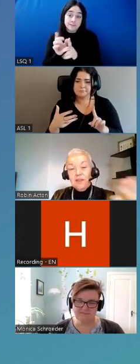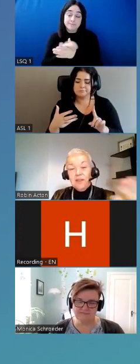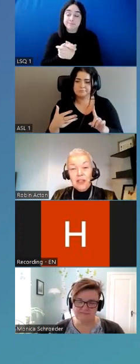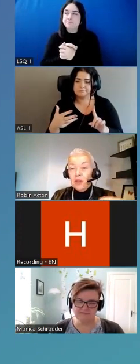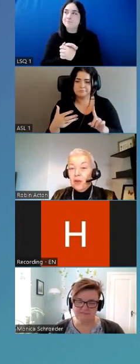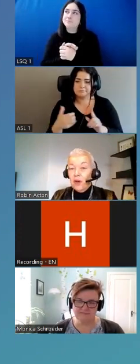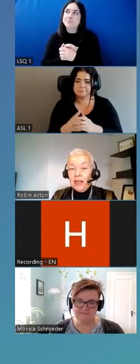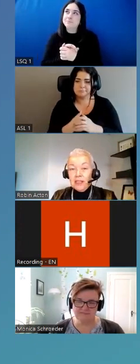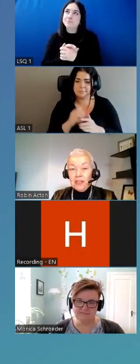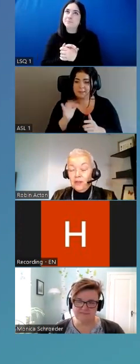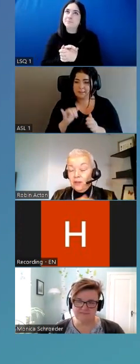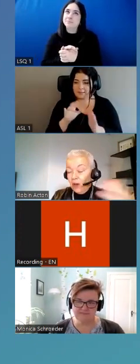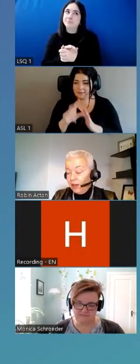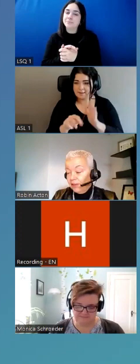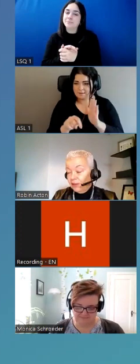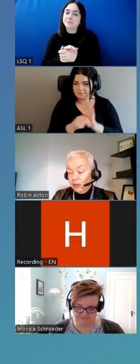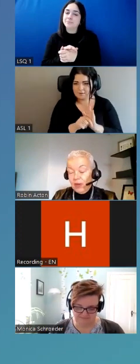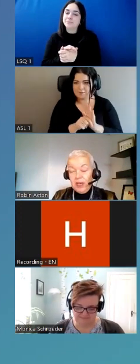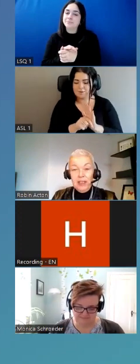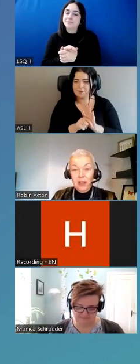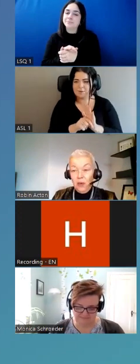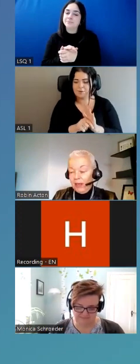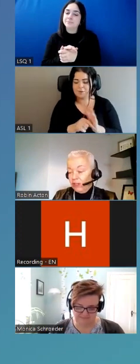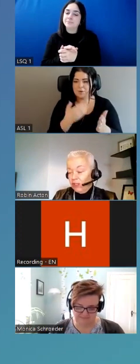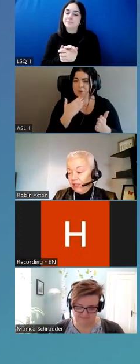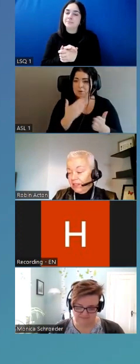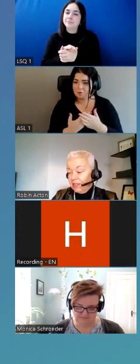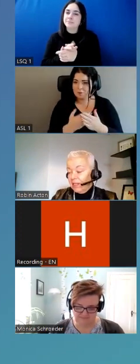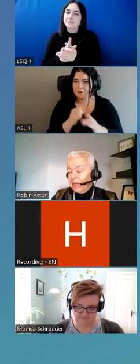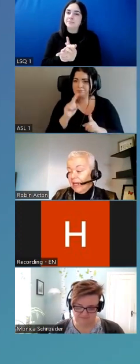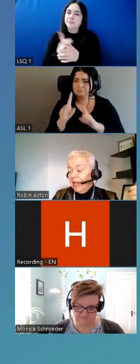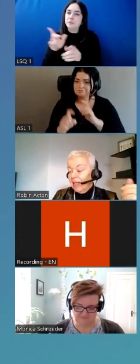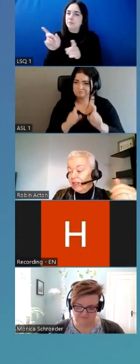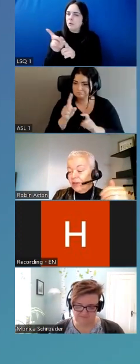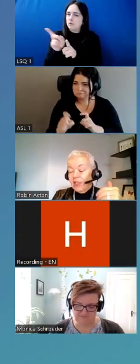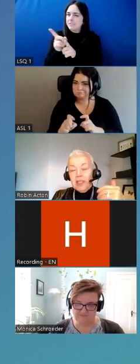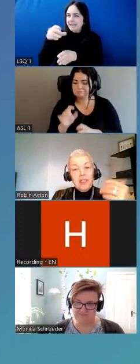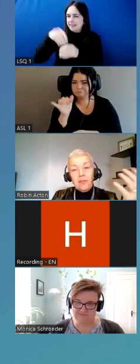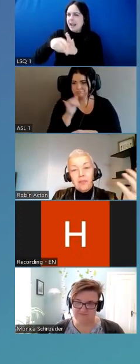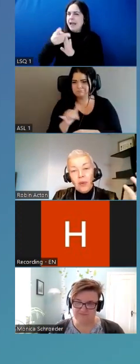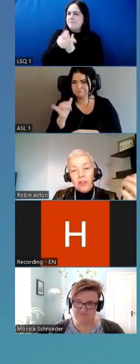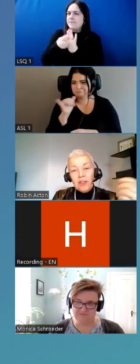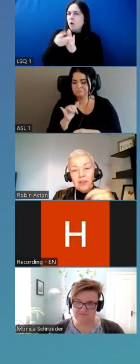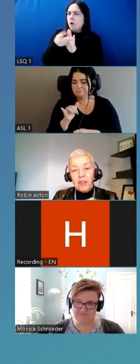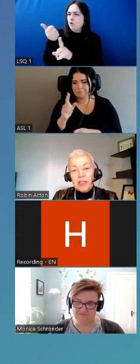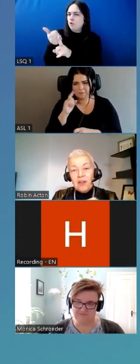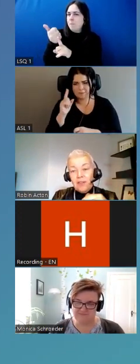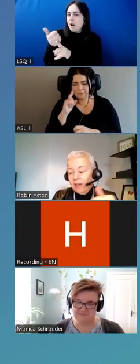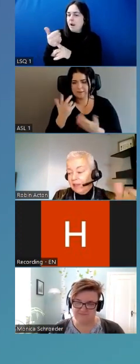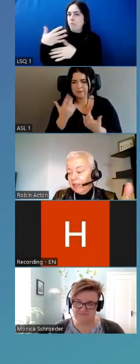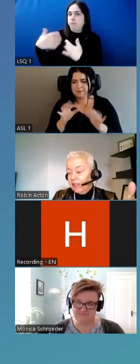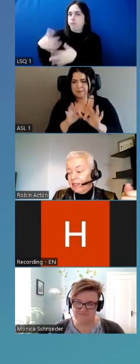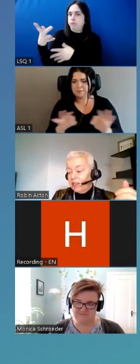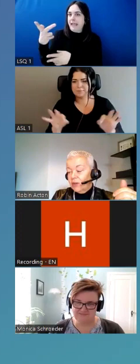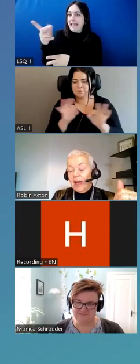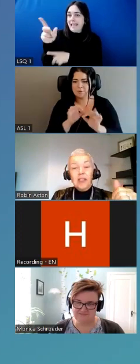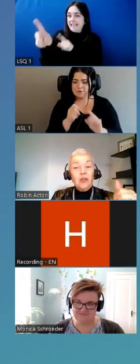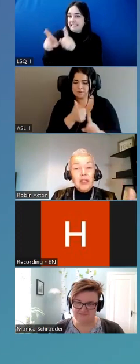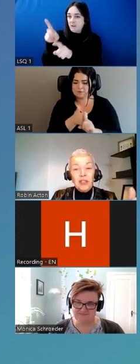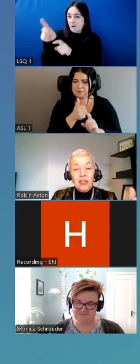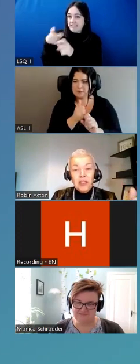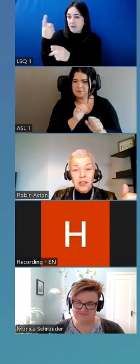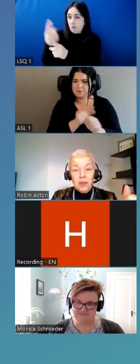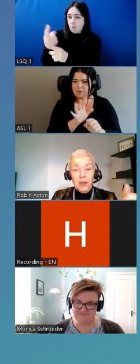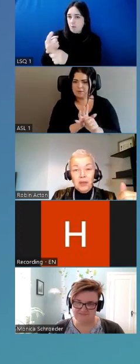why in the video you asked a lot of great questions. And do you think it's important for self-advocates to